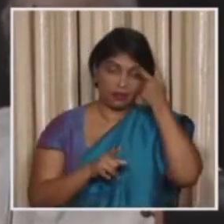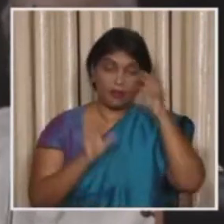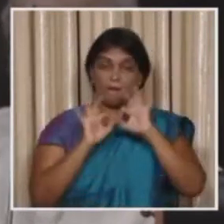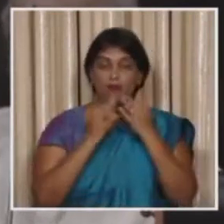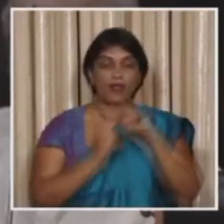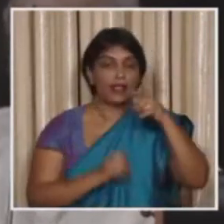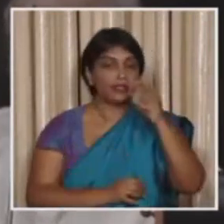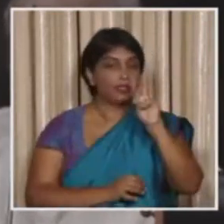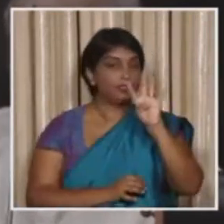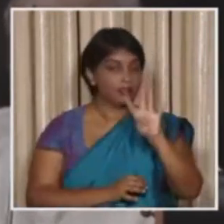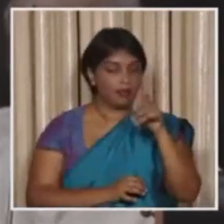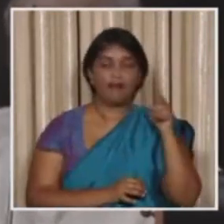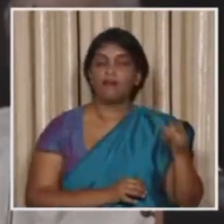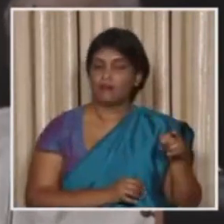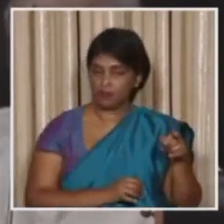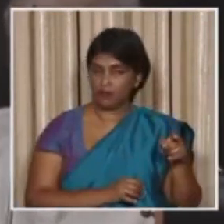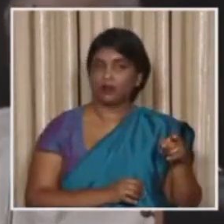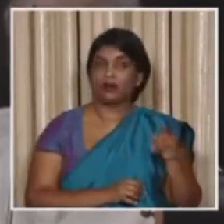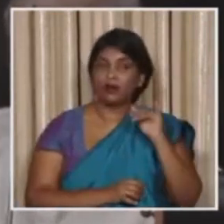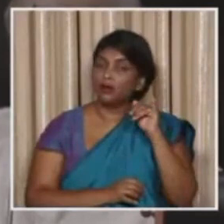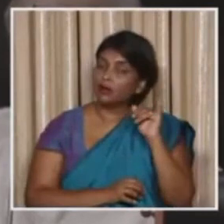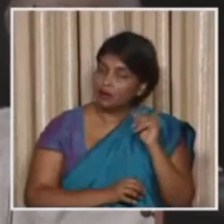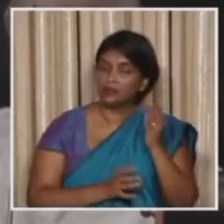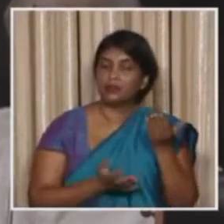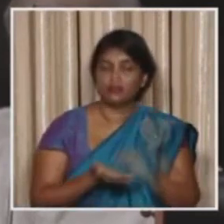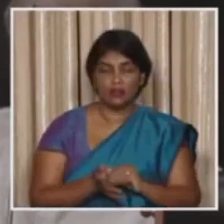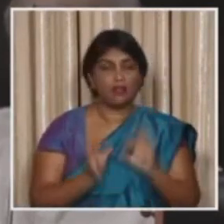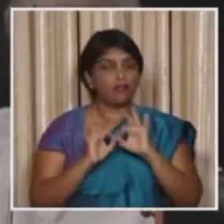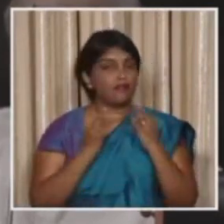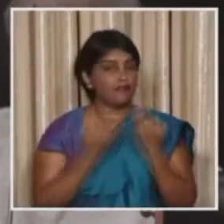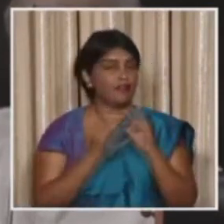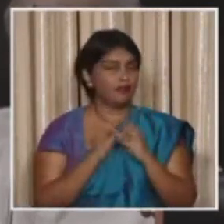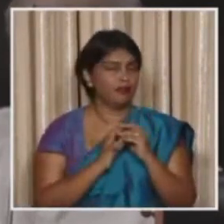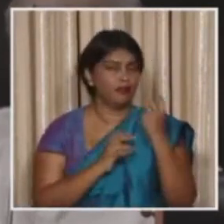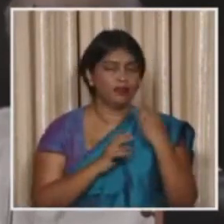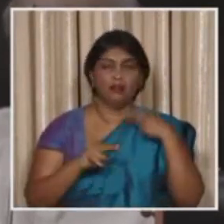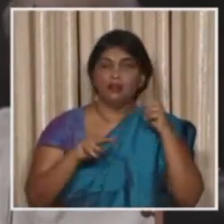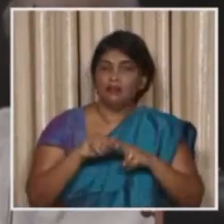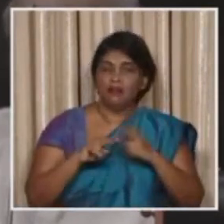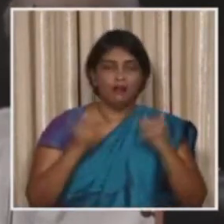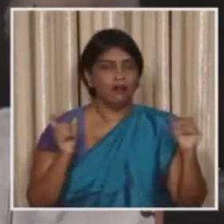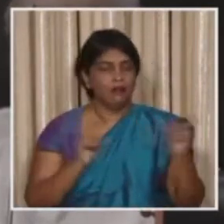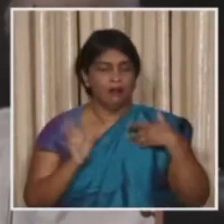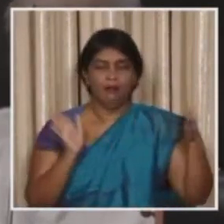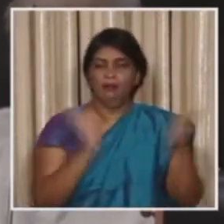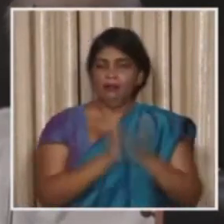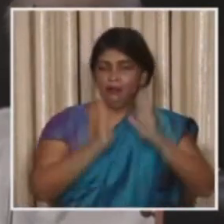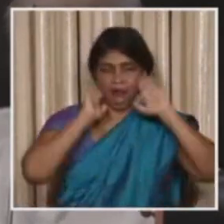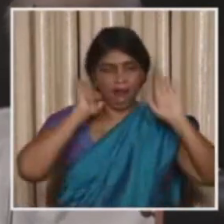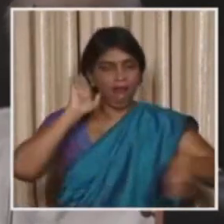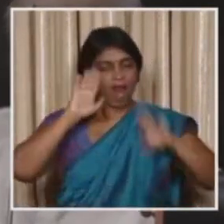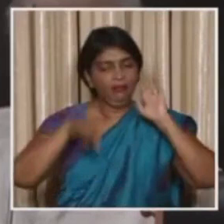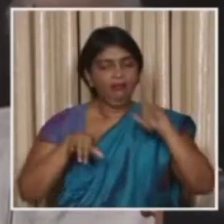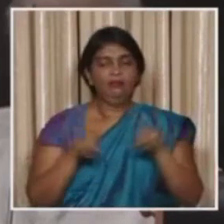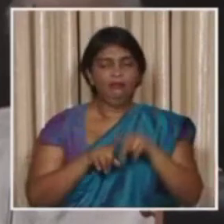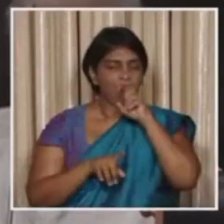2,175 families with friends and relations. There are no IDP families living in welfare centres in